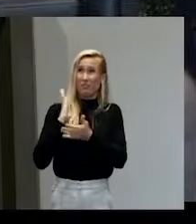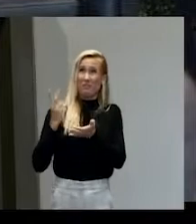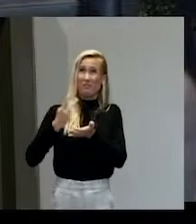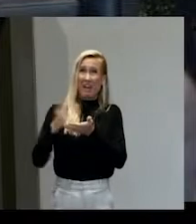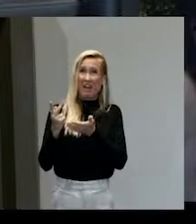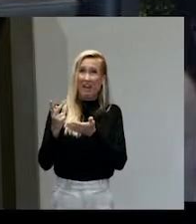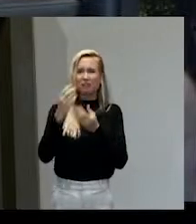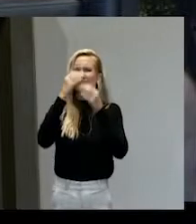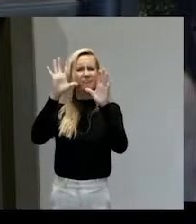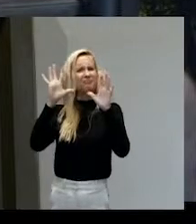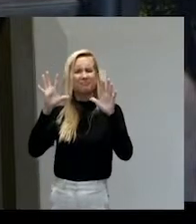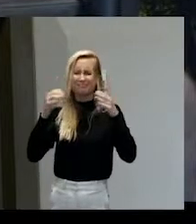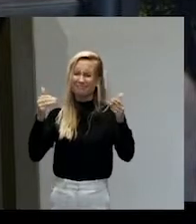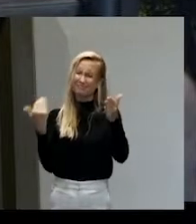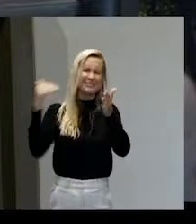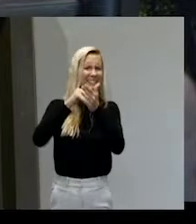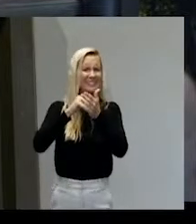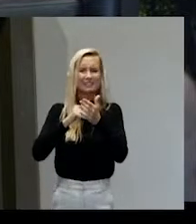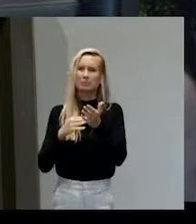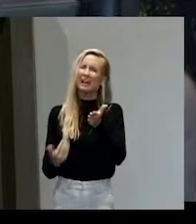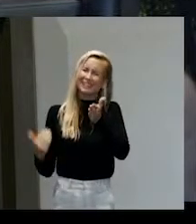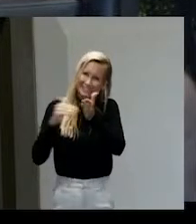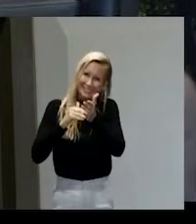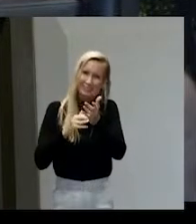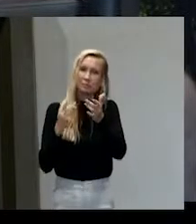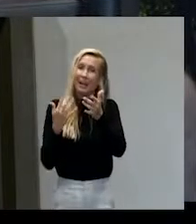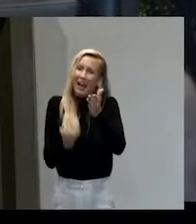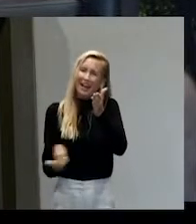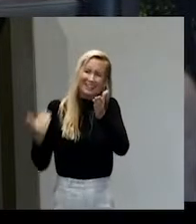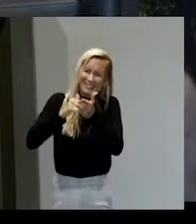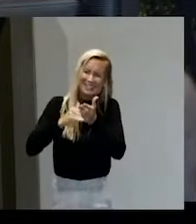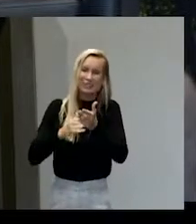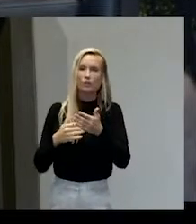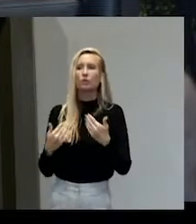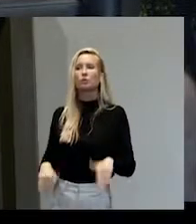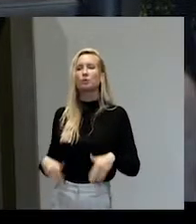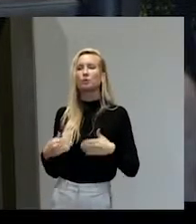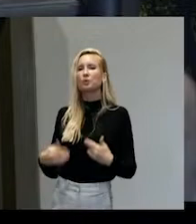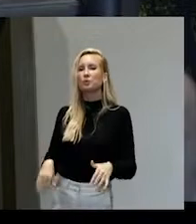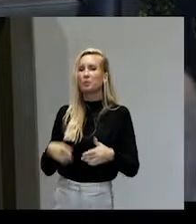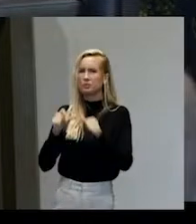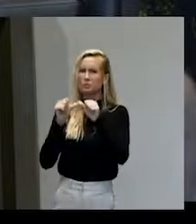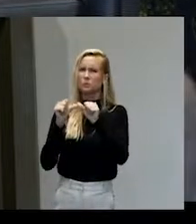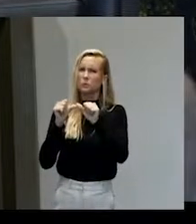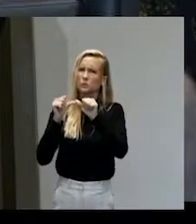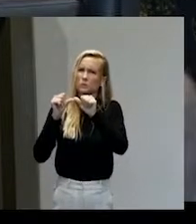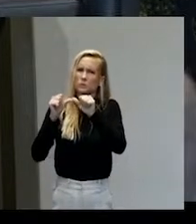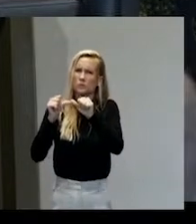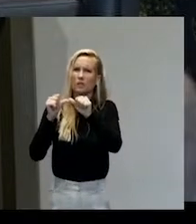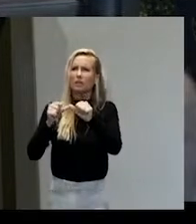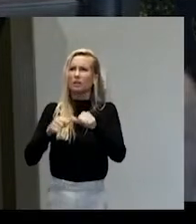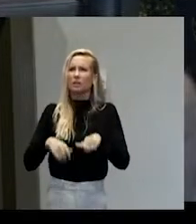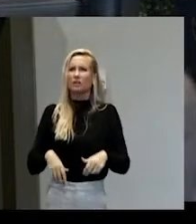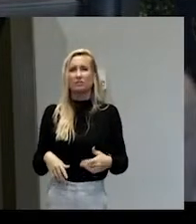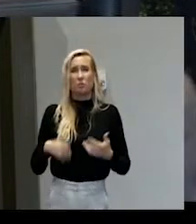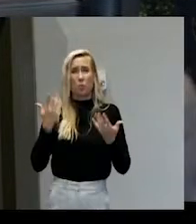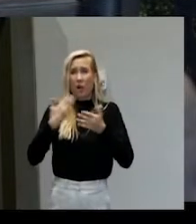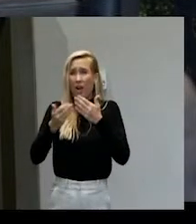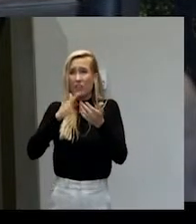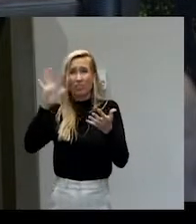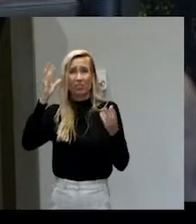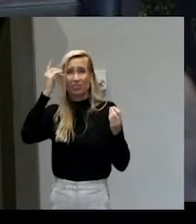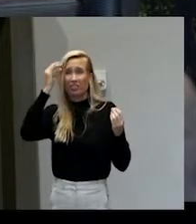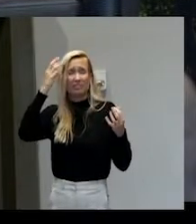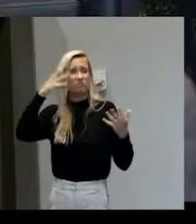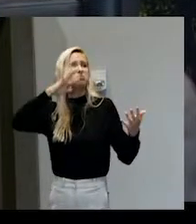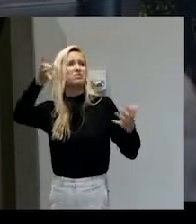And I think Douglas does learn that. That persistence and just speaking his mind truthfully, I think that's Douglas's